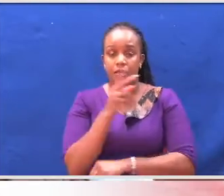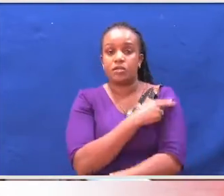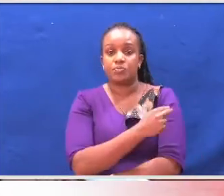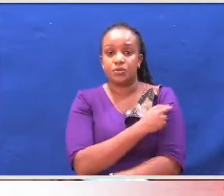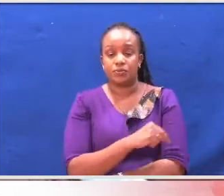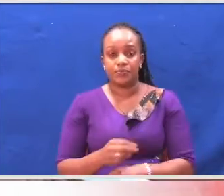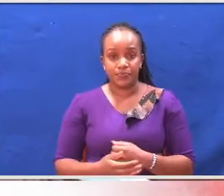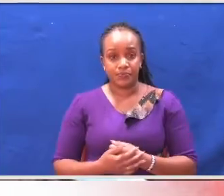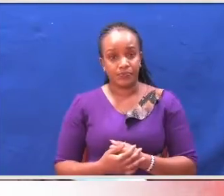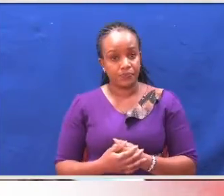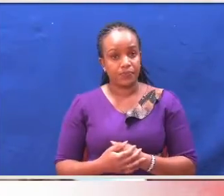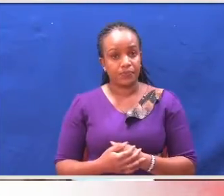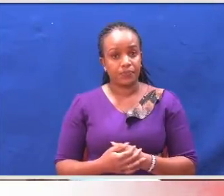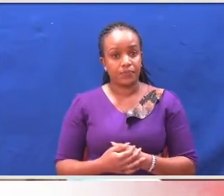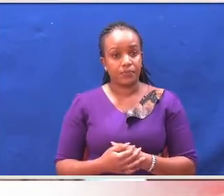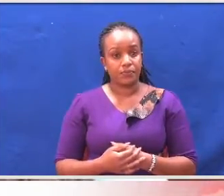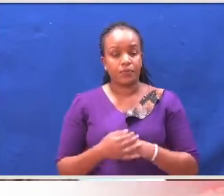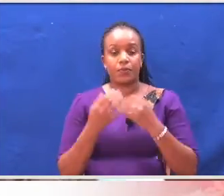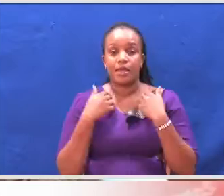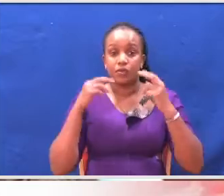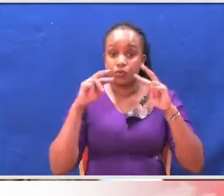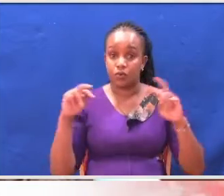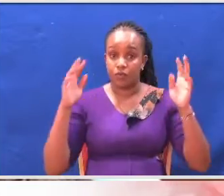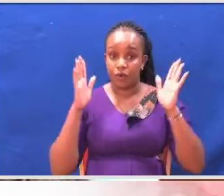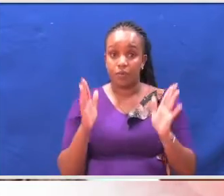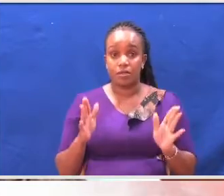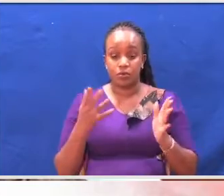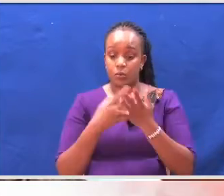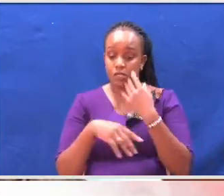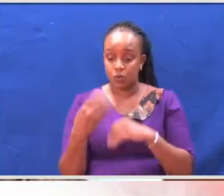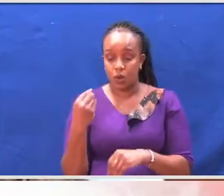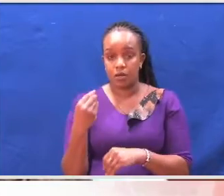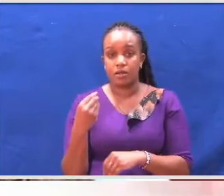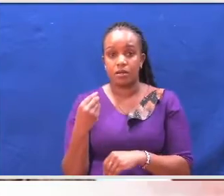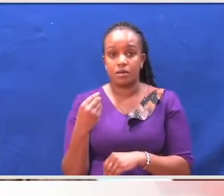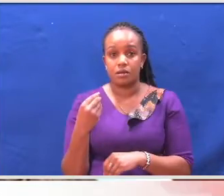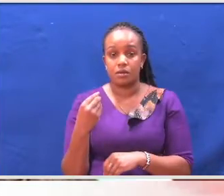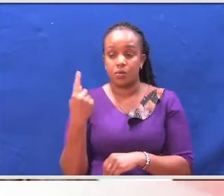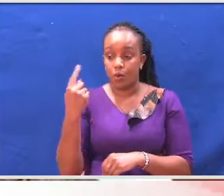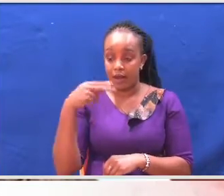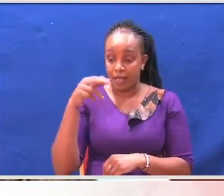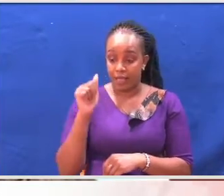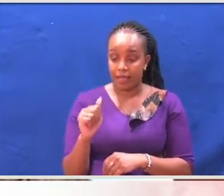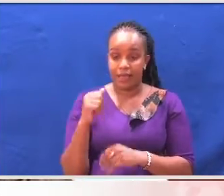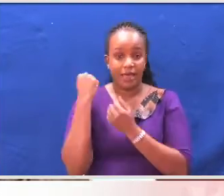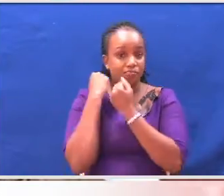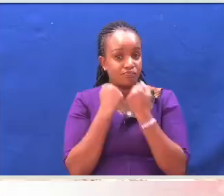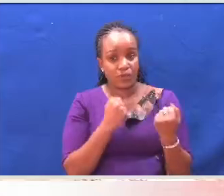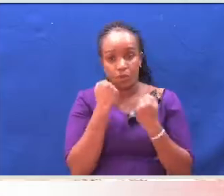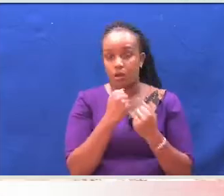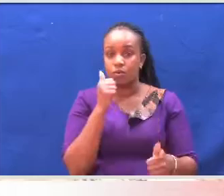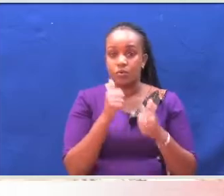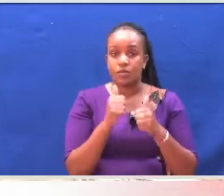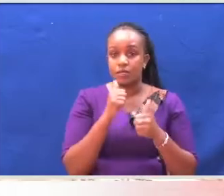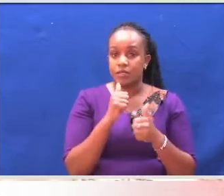Ilitubidi tukatafuta mtu, tukauza hiyo around 1 acre ya miwa yenye tulikuwa mzee alikuwa akipanda